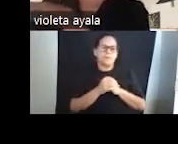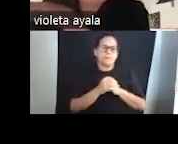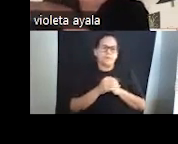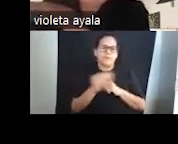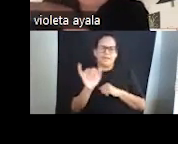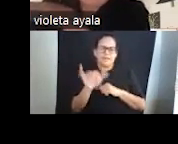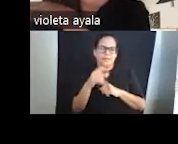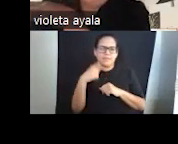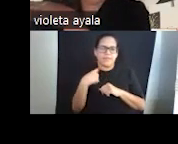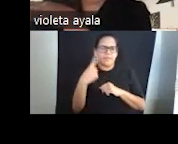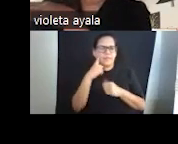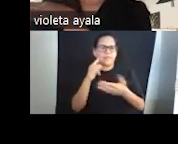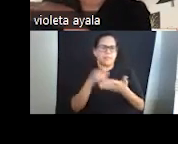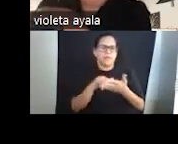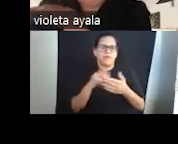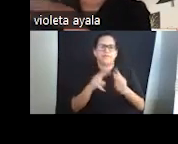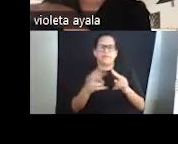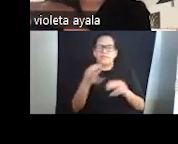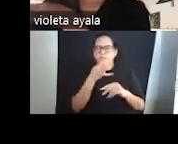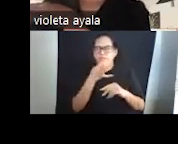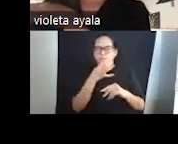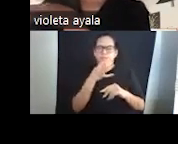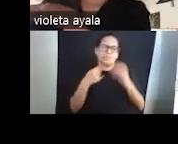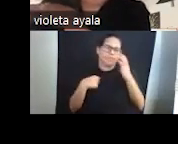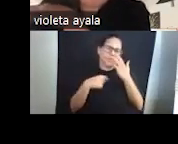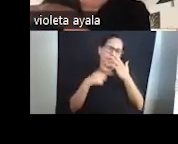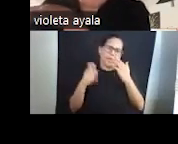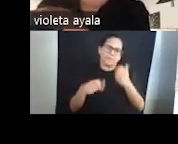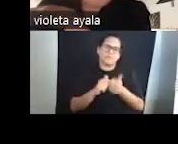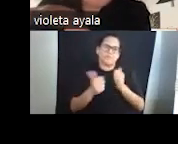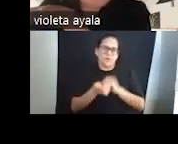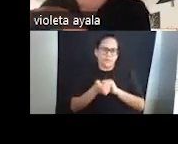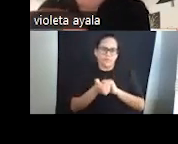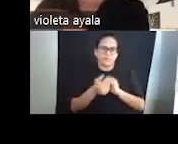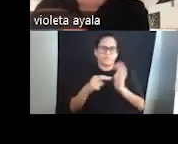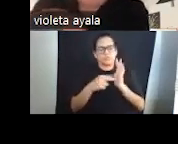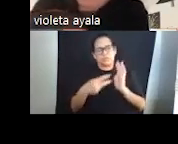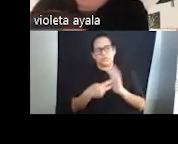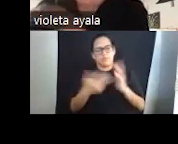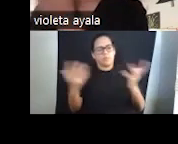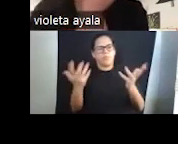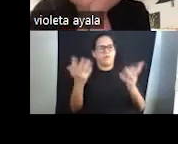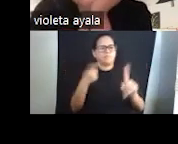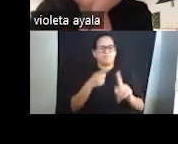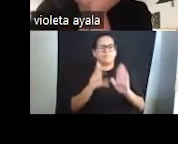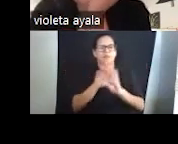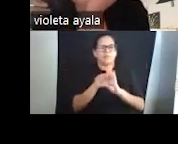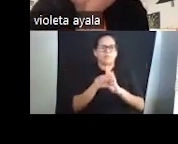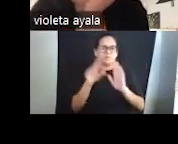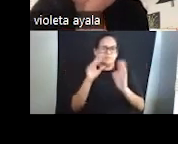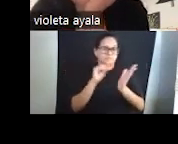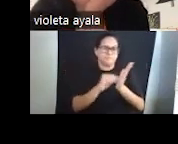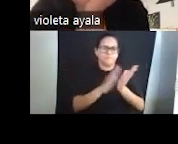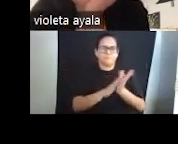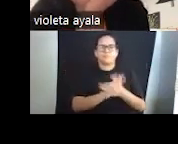that, because I think that very soon we have to even change the definition of what is a documentary. And